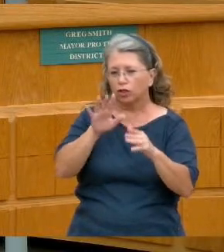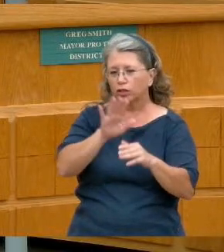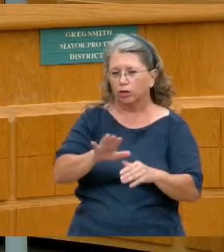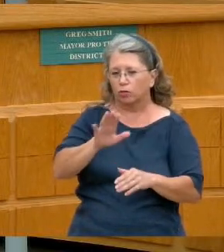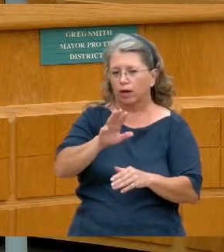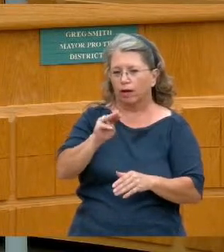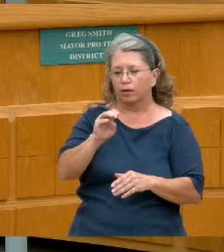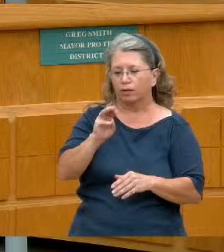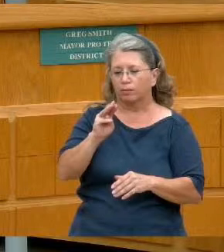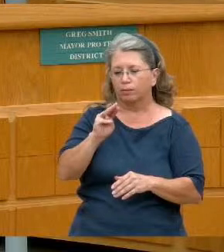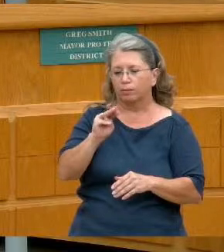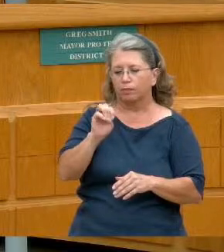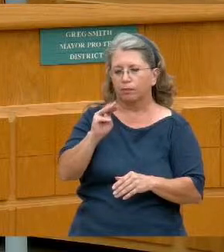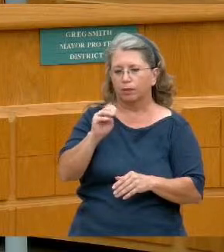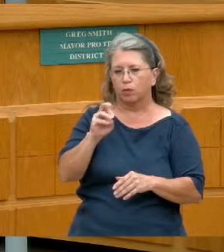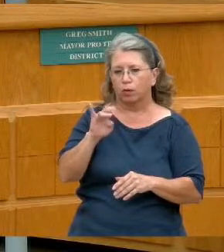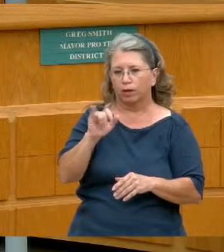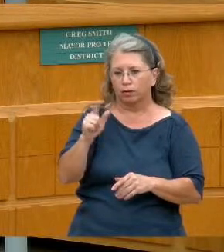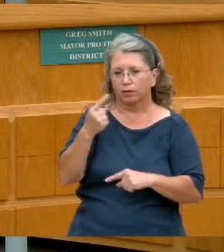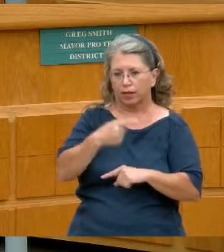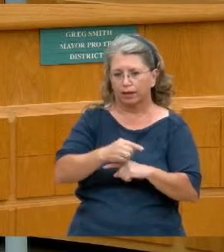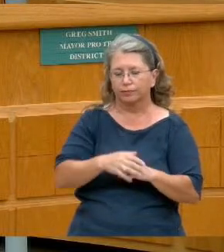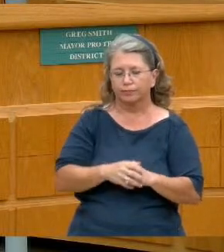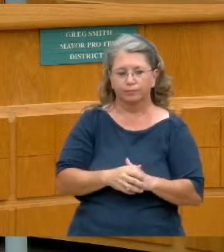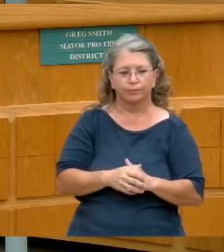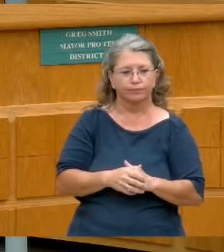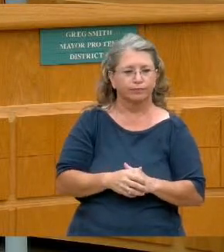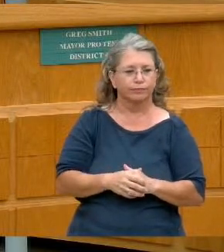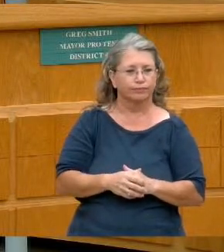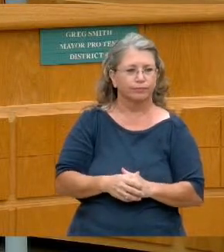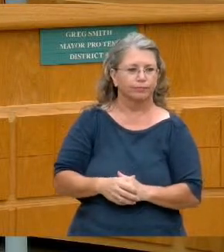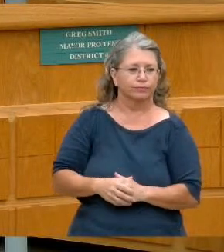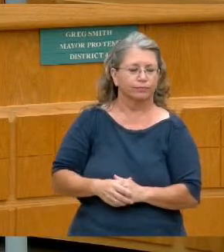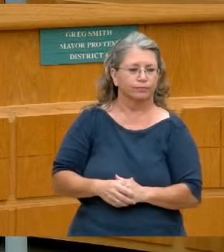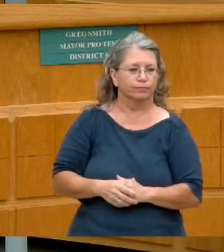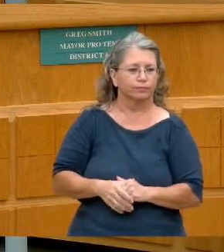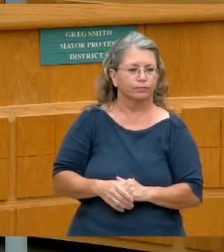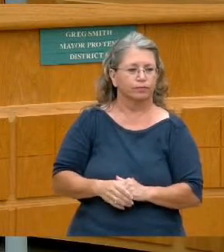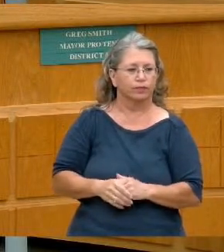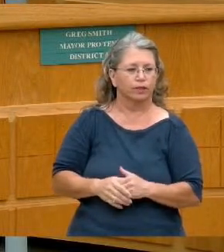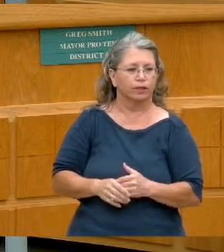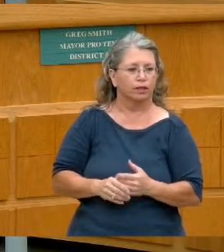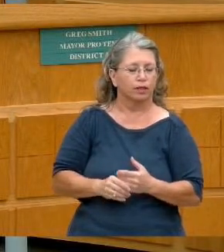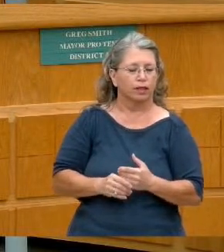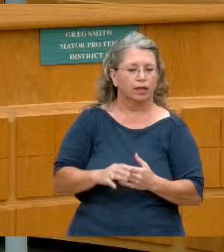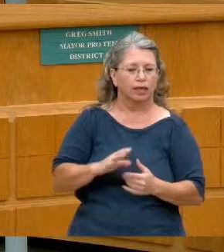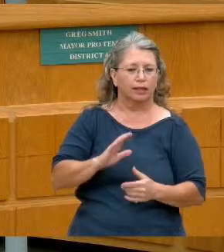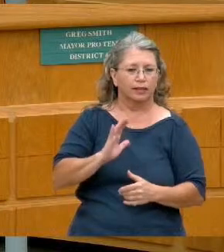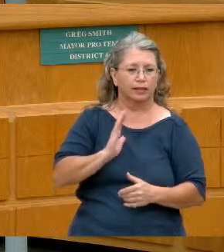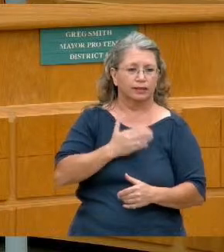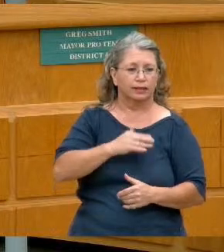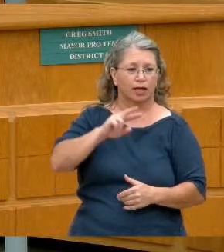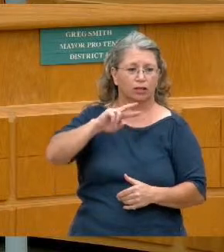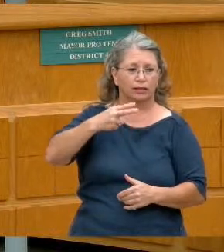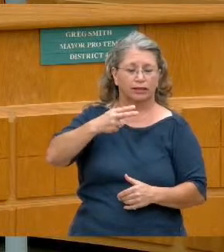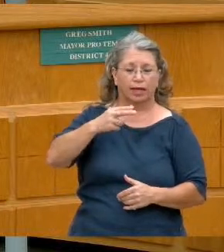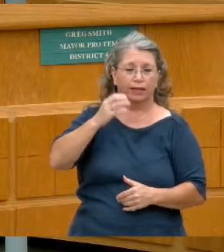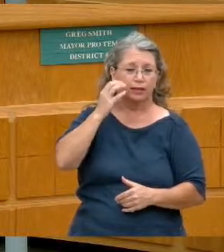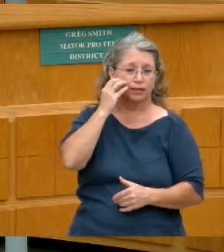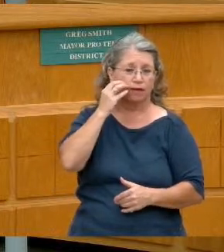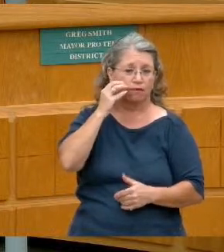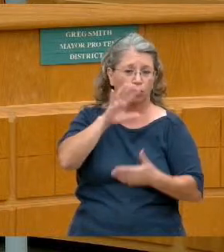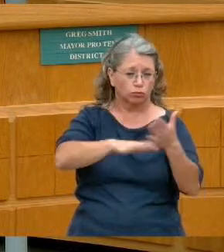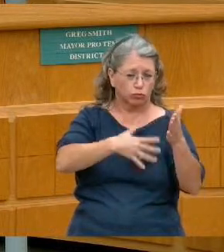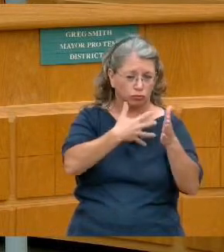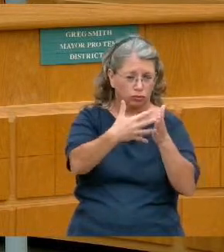around then. This is a second second cell phone metric that measures potential